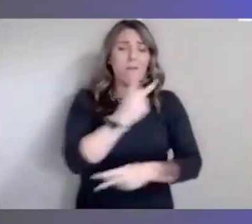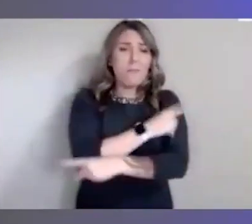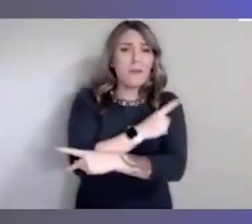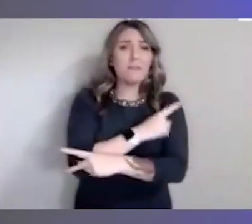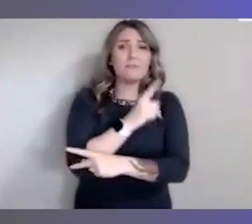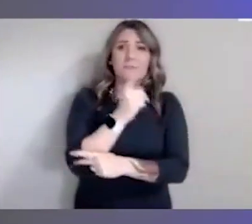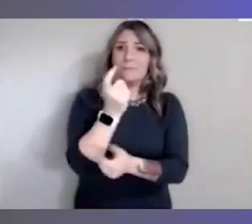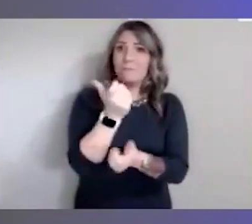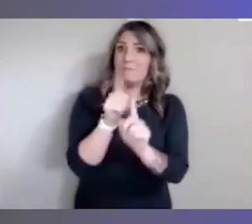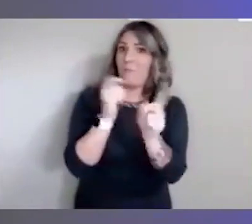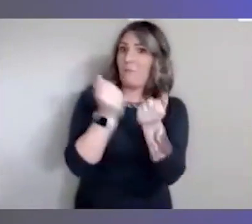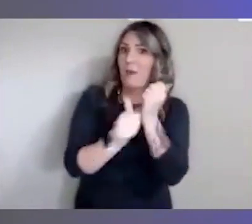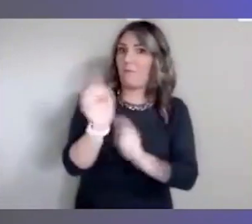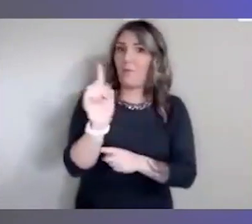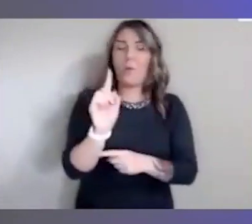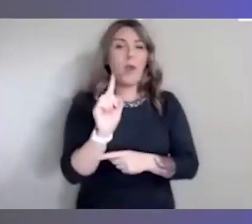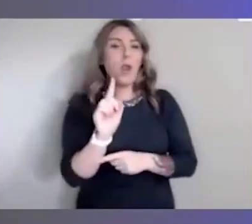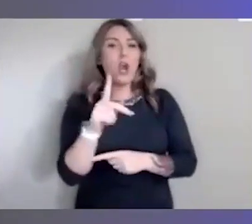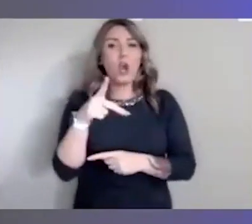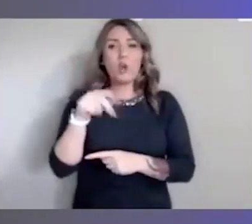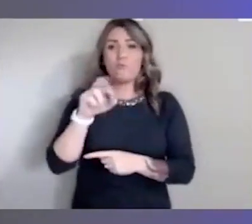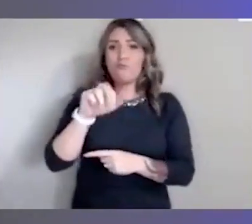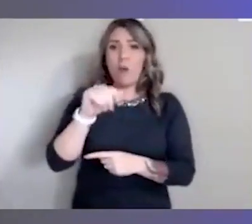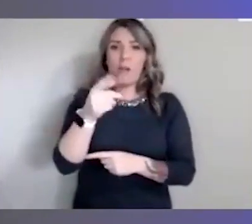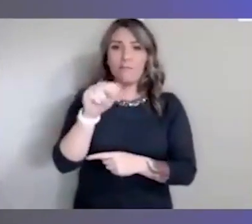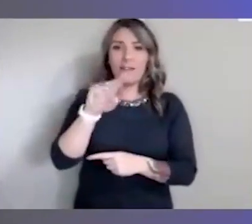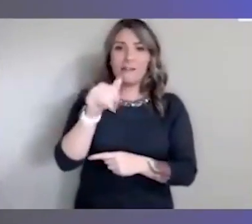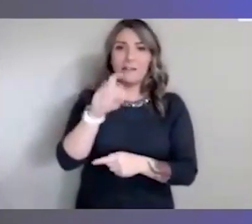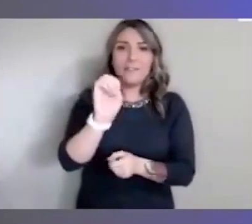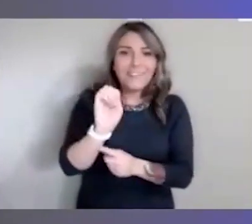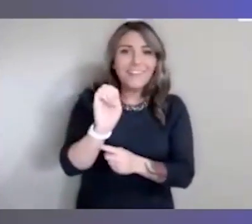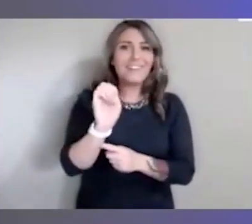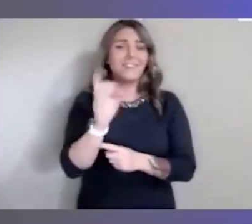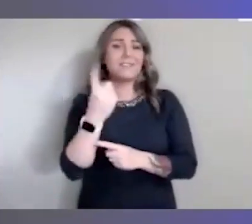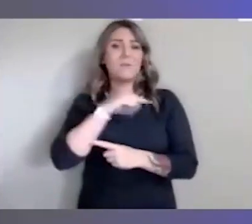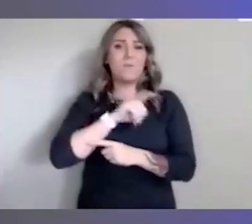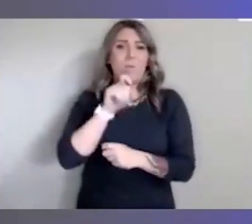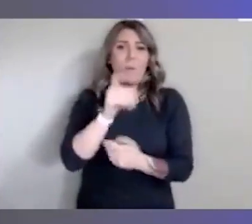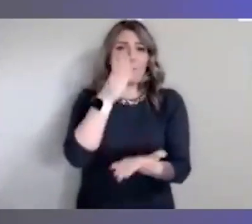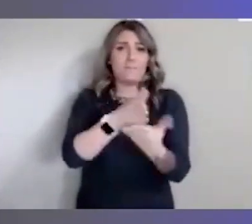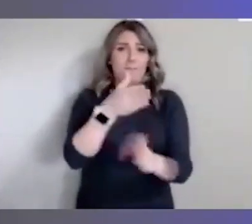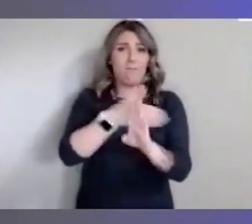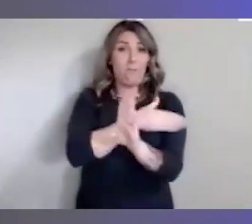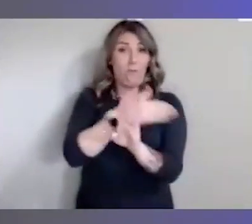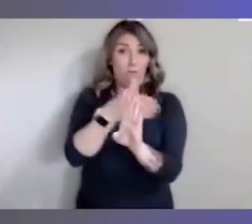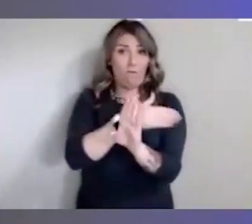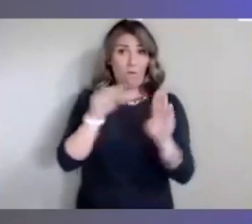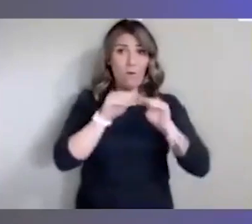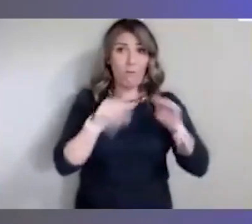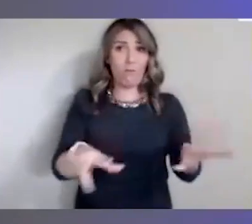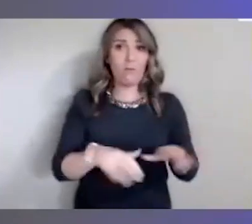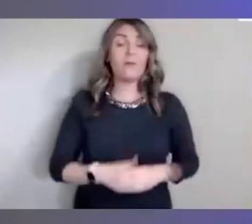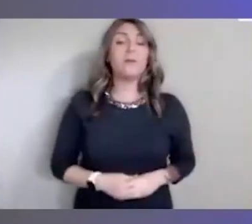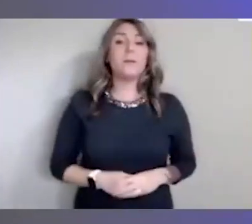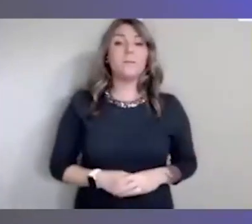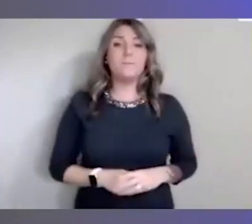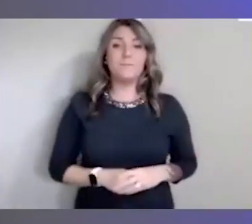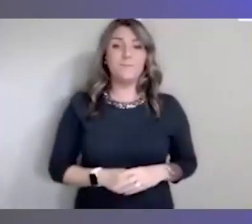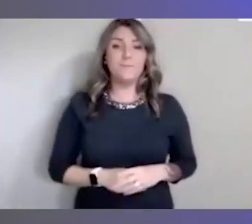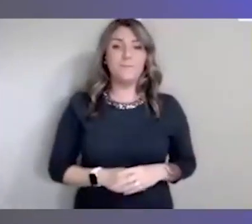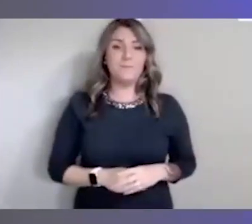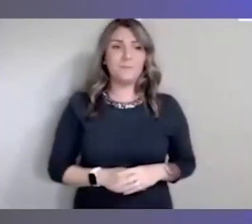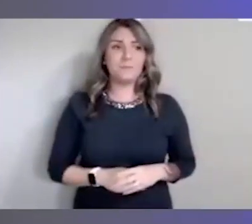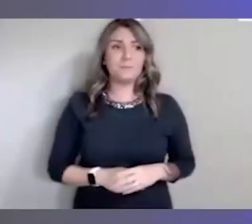so we felt that we needed to jump out in front of it. And so I think throughout we've always tried to